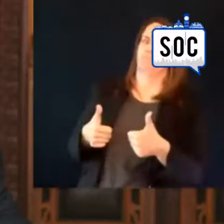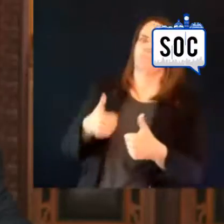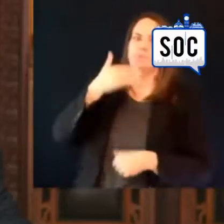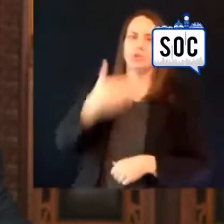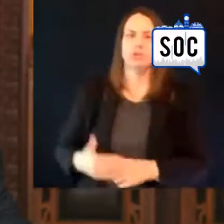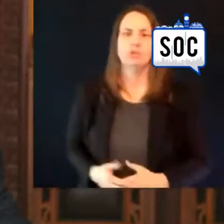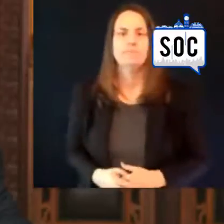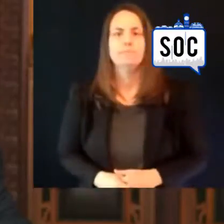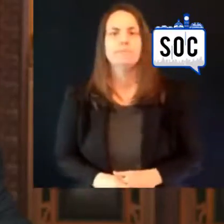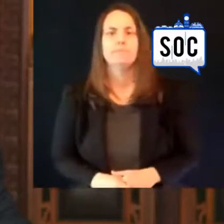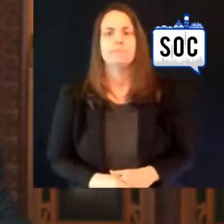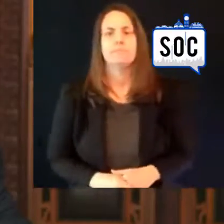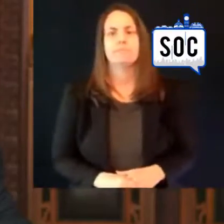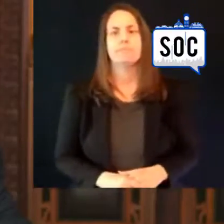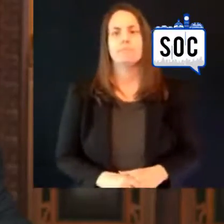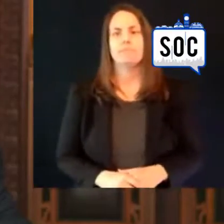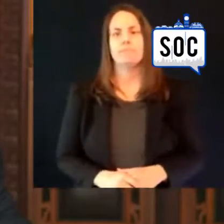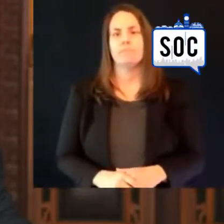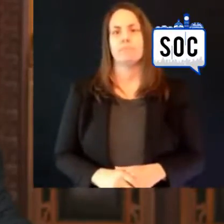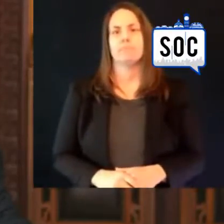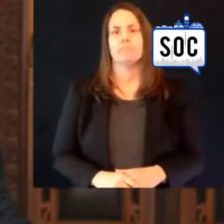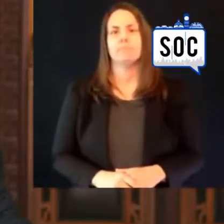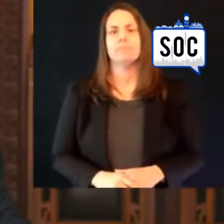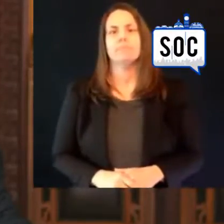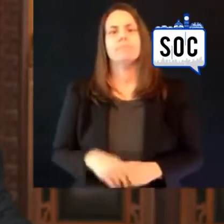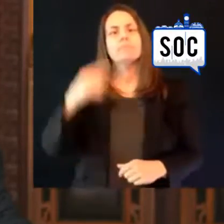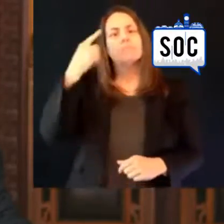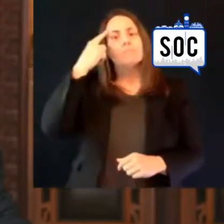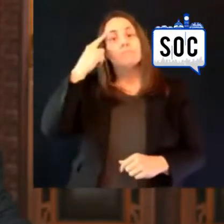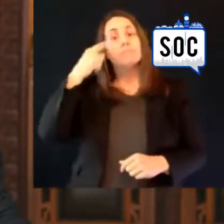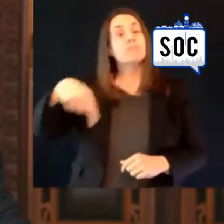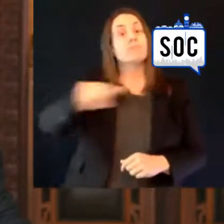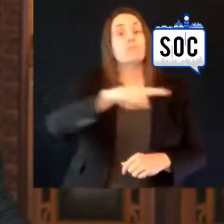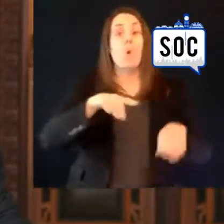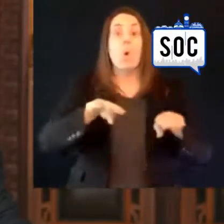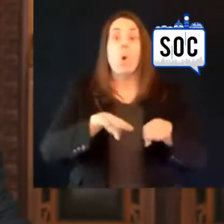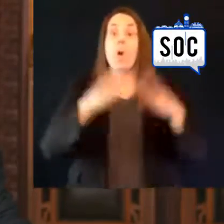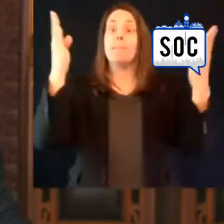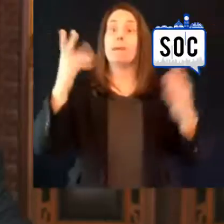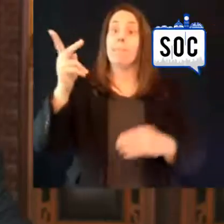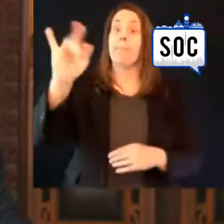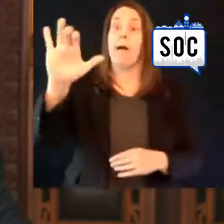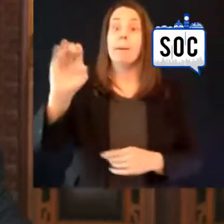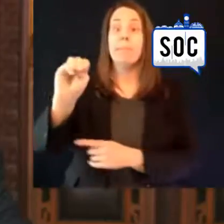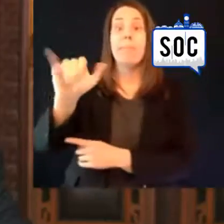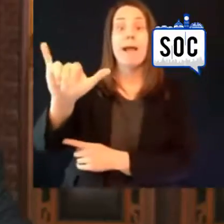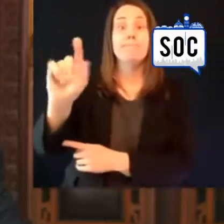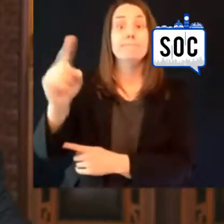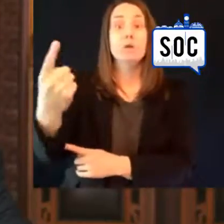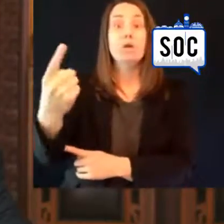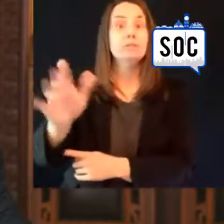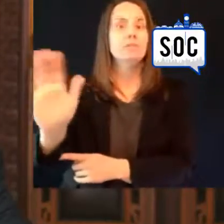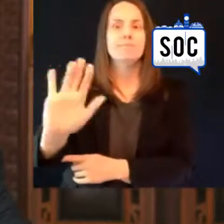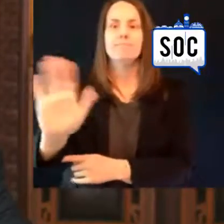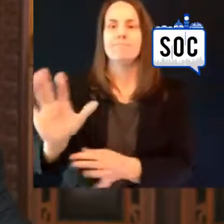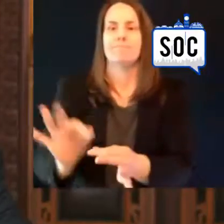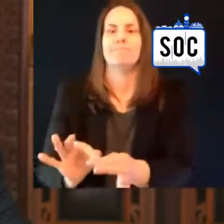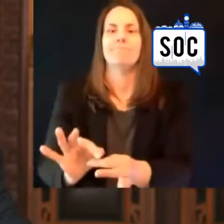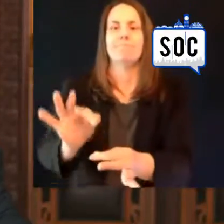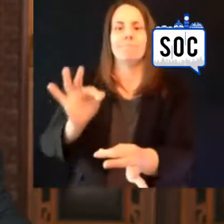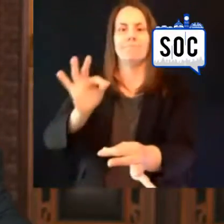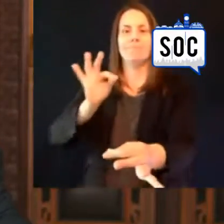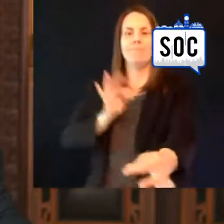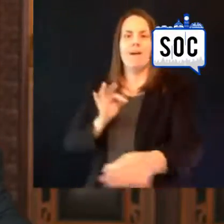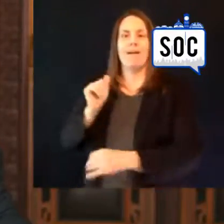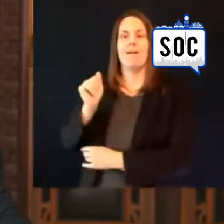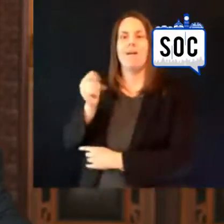general public starting on April 5th. That means starting next week, everyone over the age of